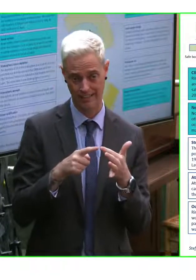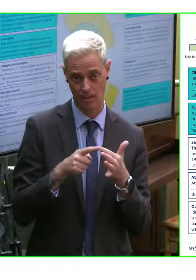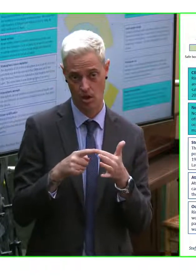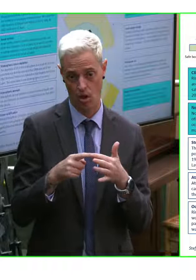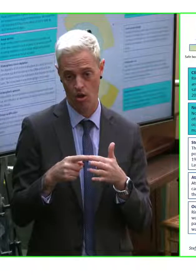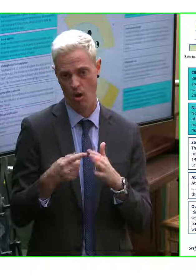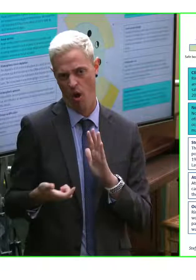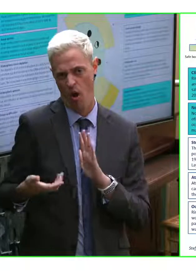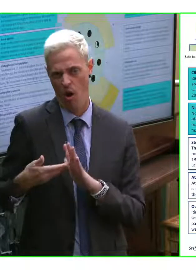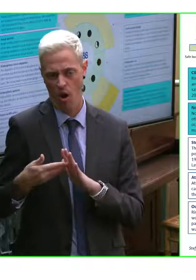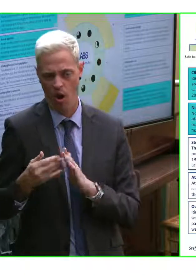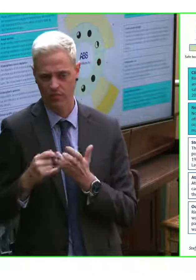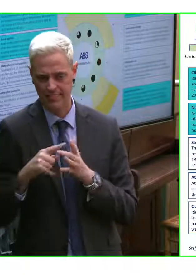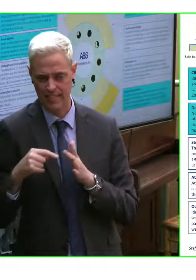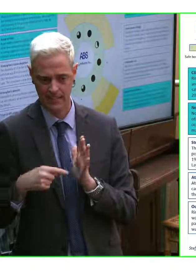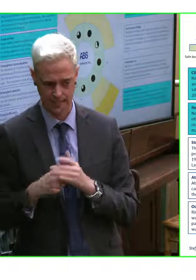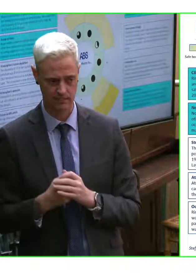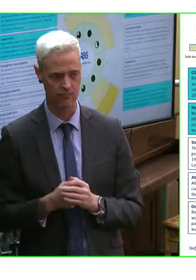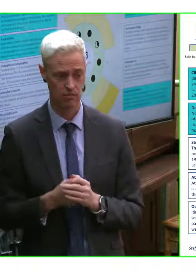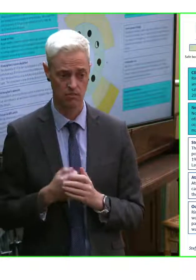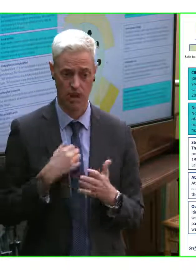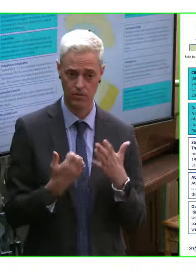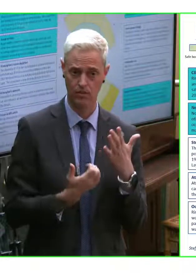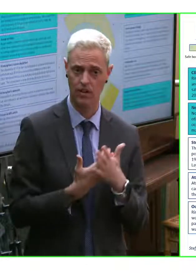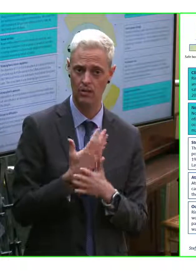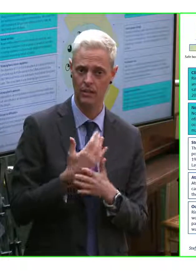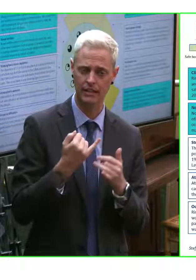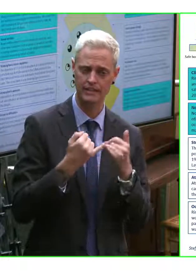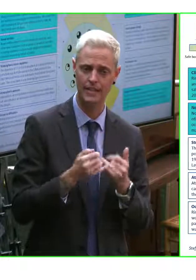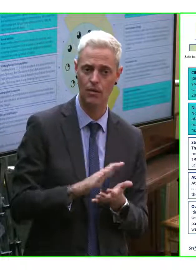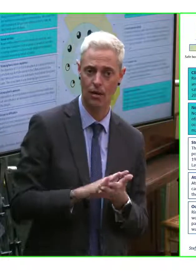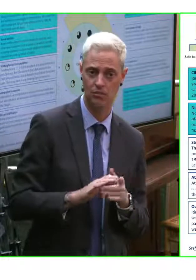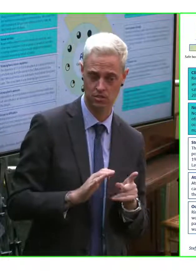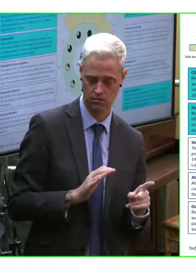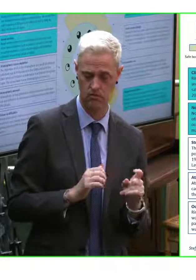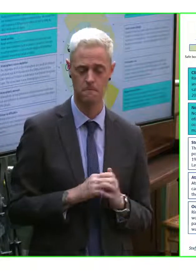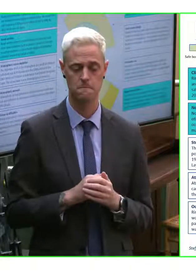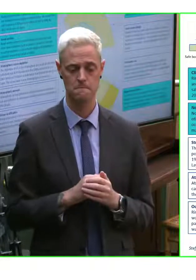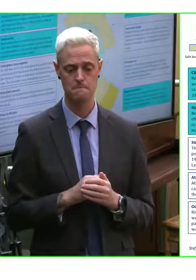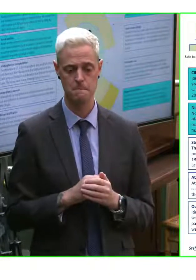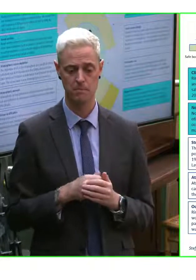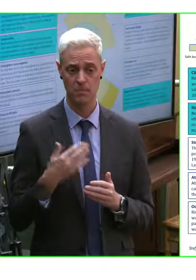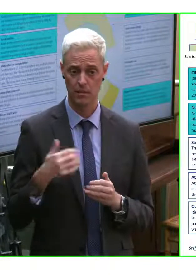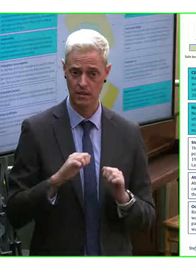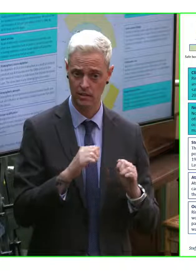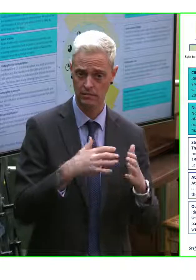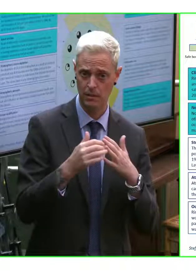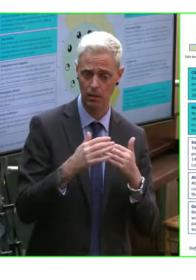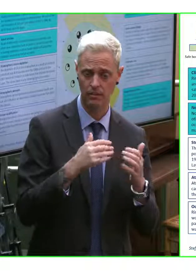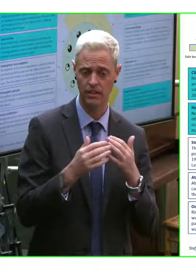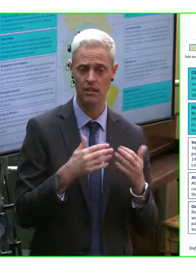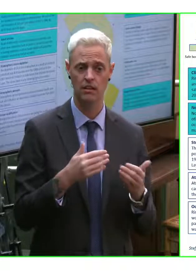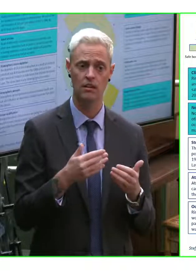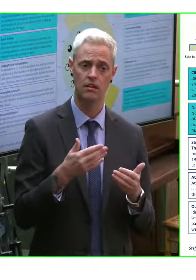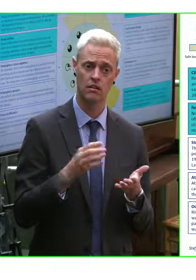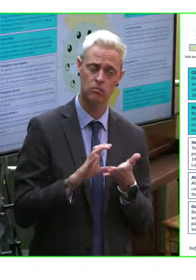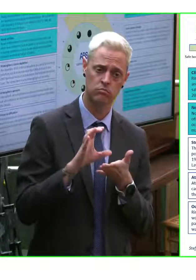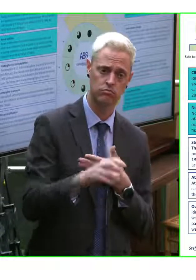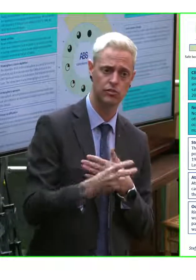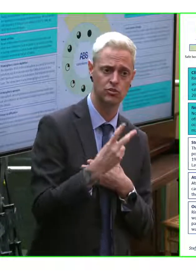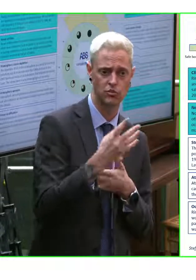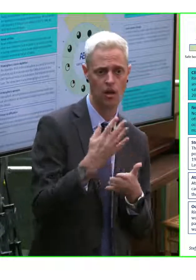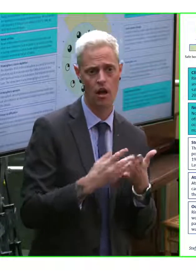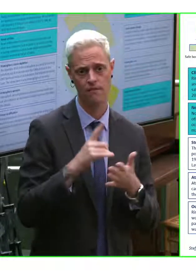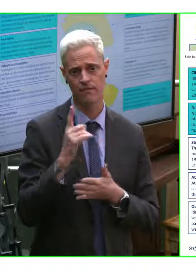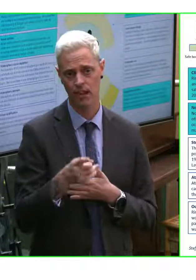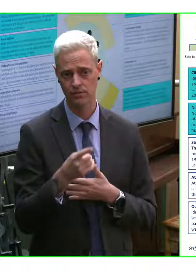an investor who's a developer in Southampton, 100 apartment building. It's going to cost him between £2,000 and £7,000 per